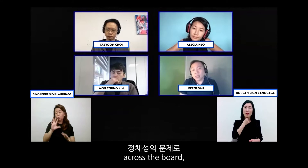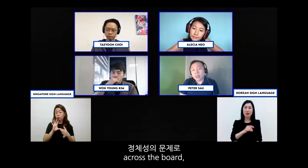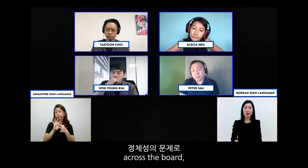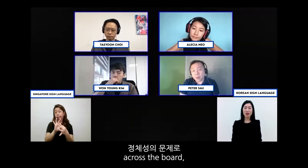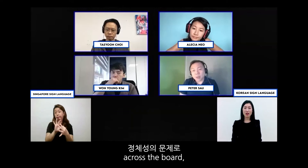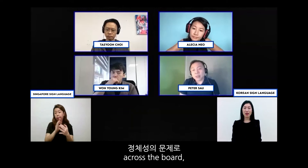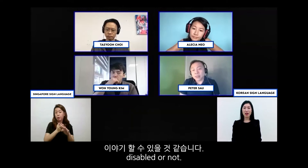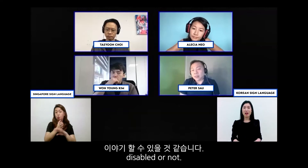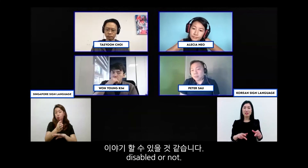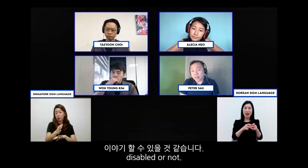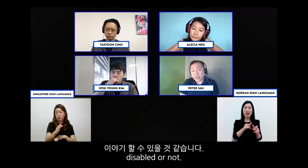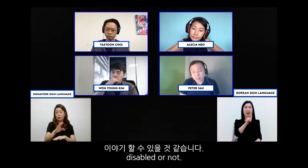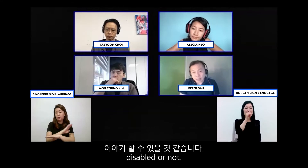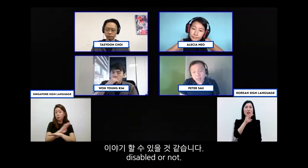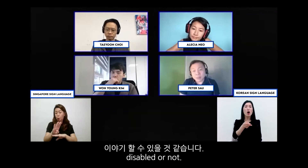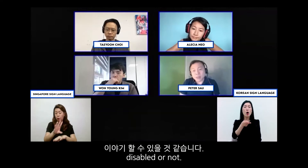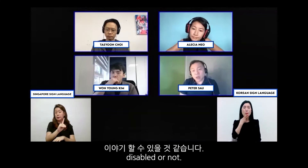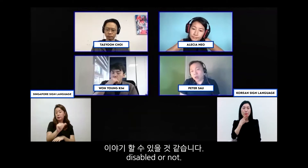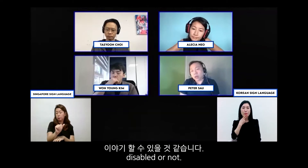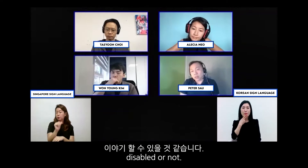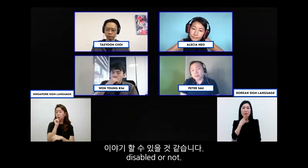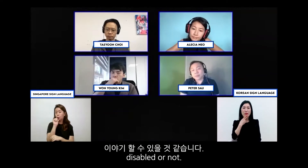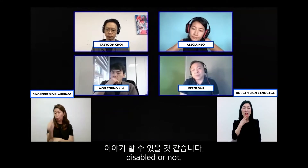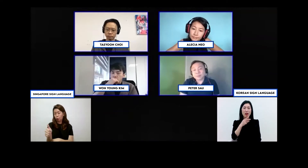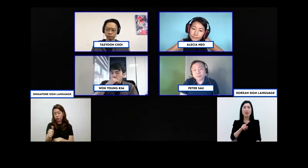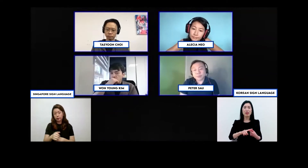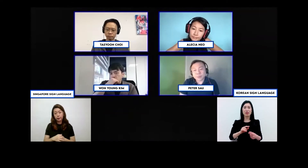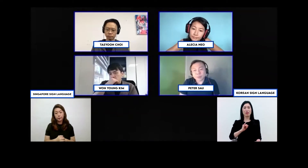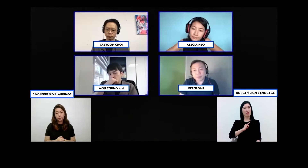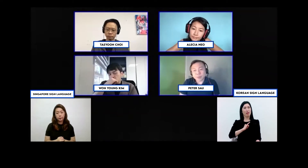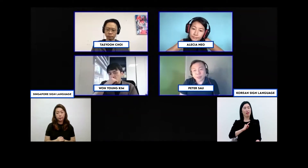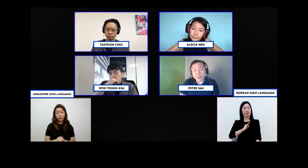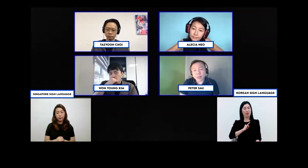across the board, disabled or not.